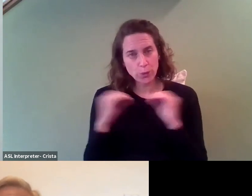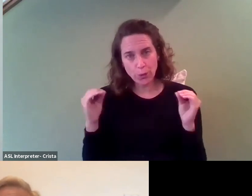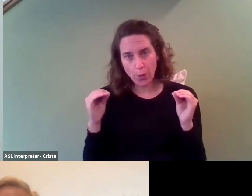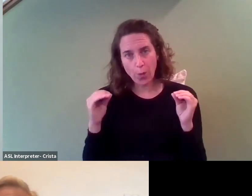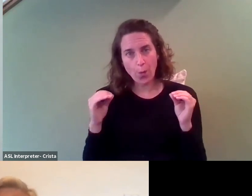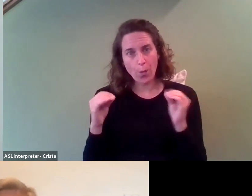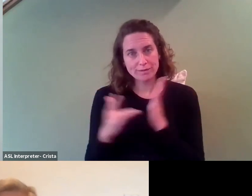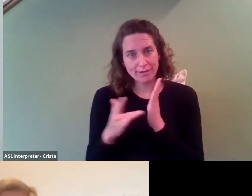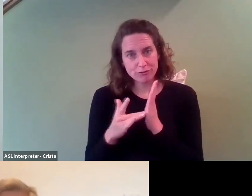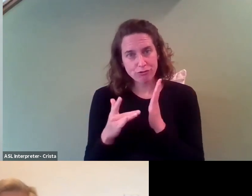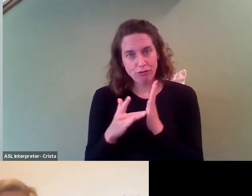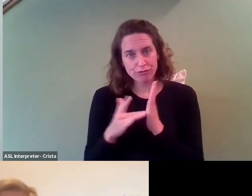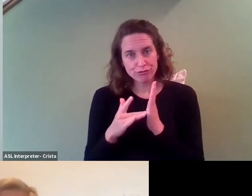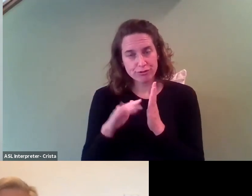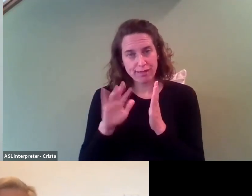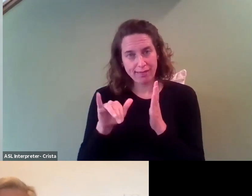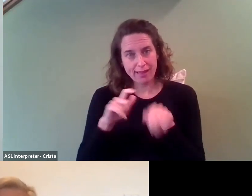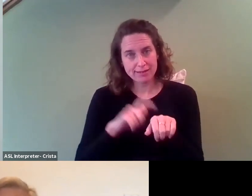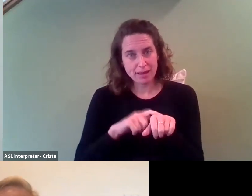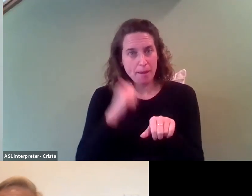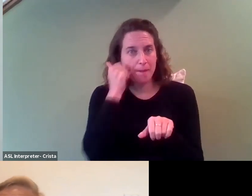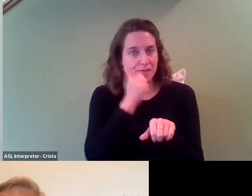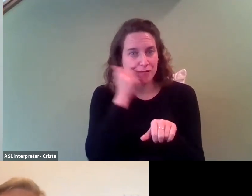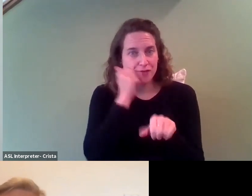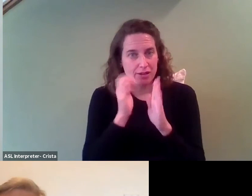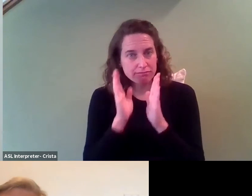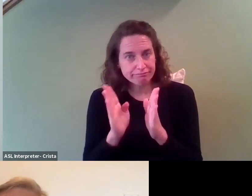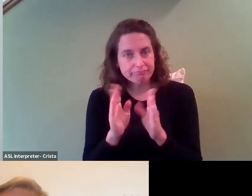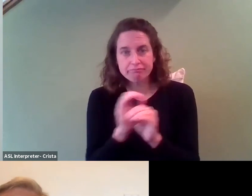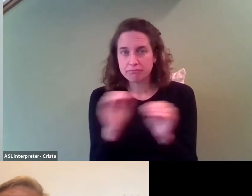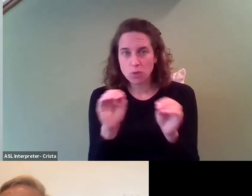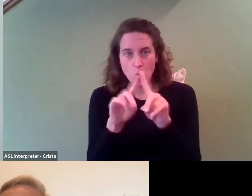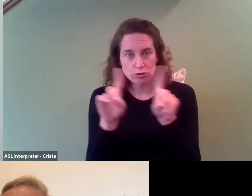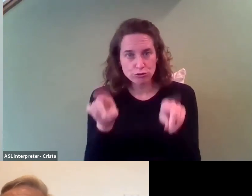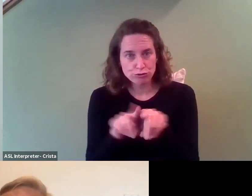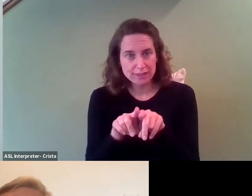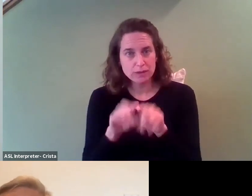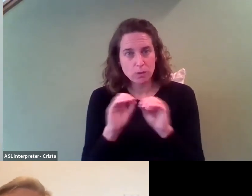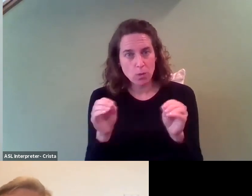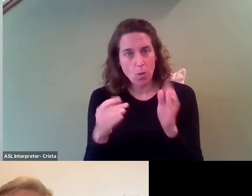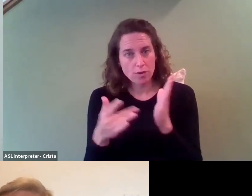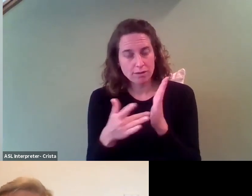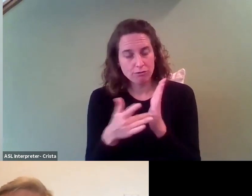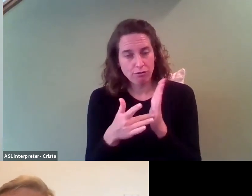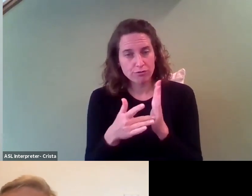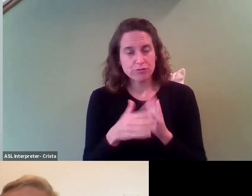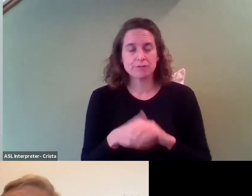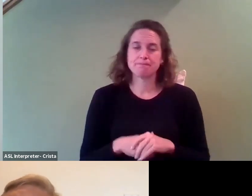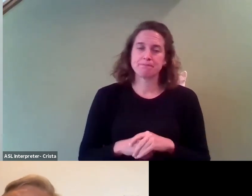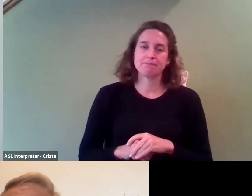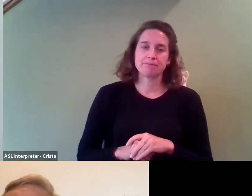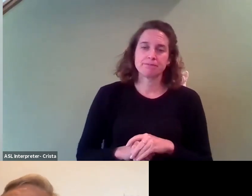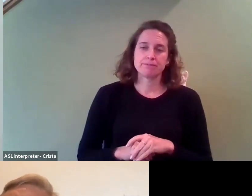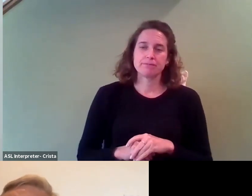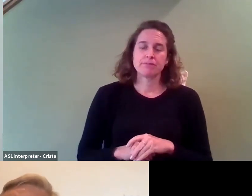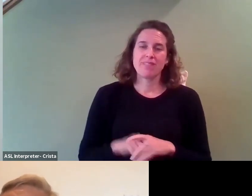the better way to be thinking about it. And the final thing I will say is that the whole idea of limiting screen time is